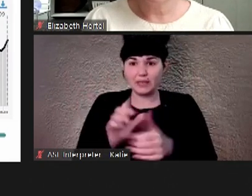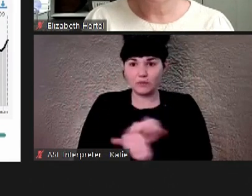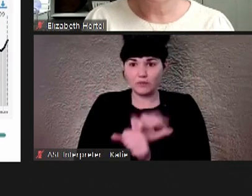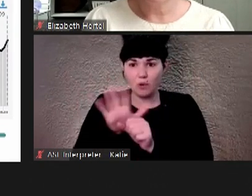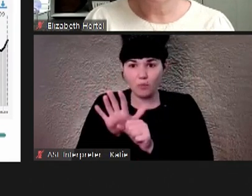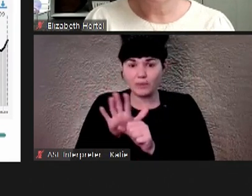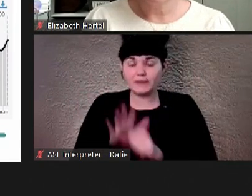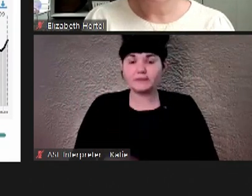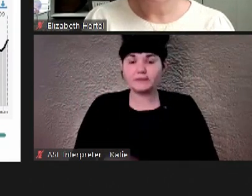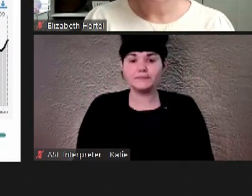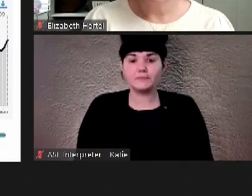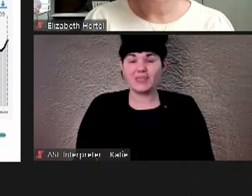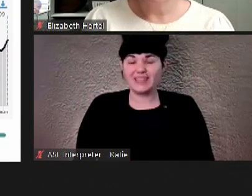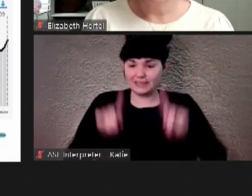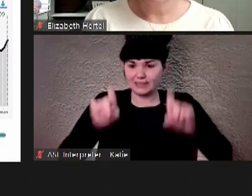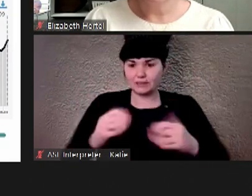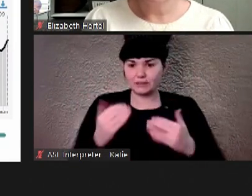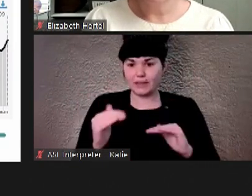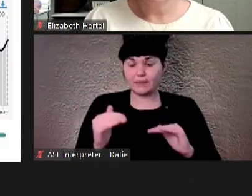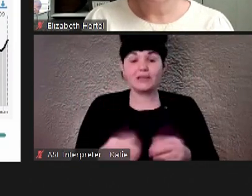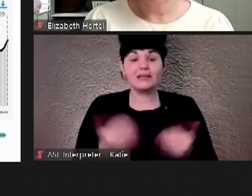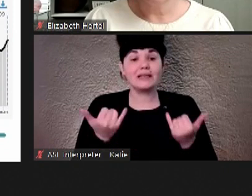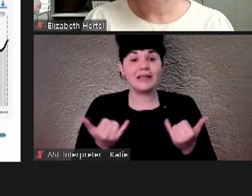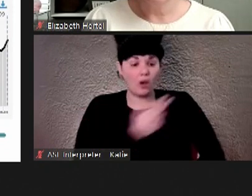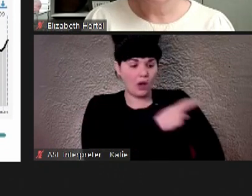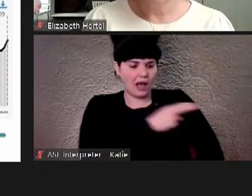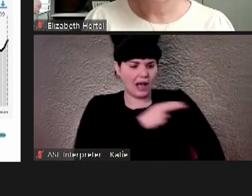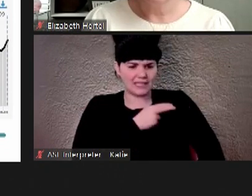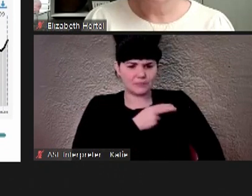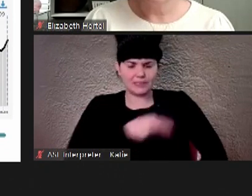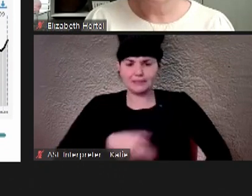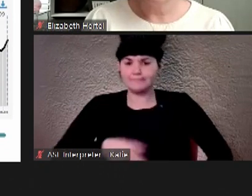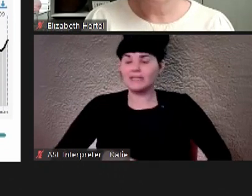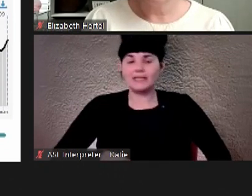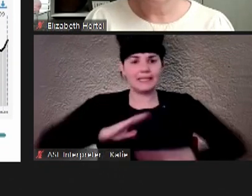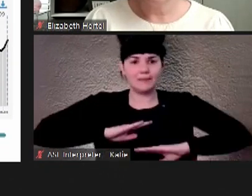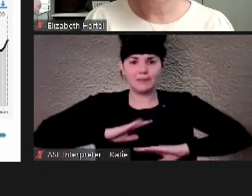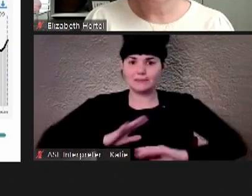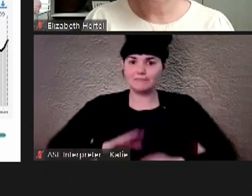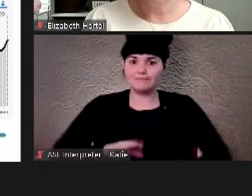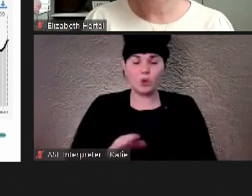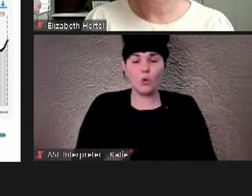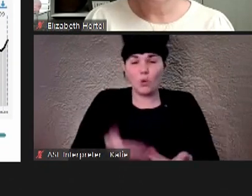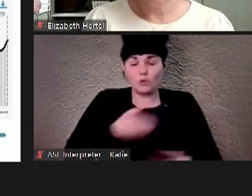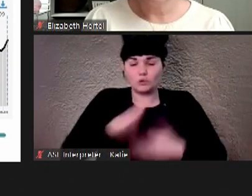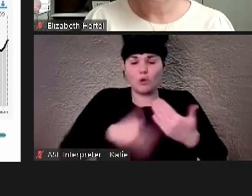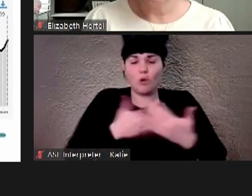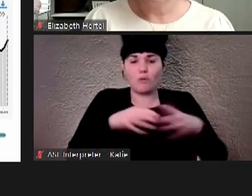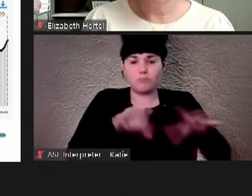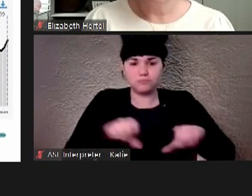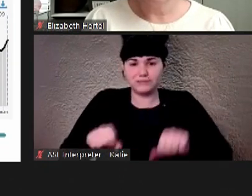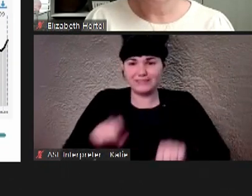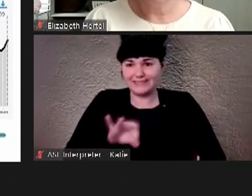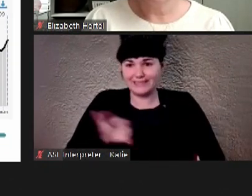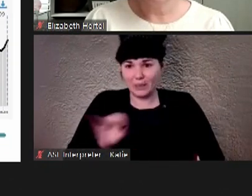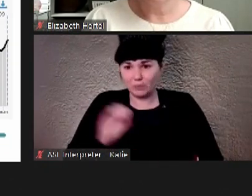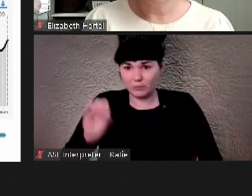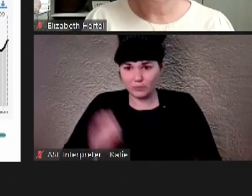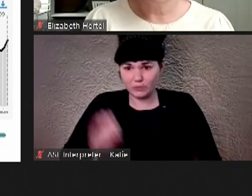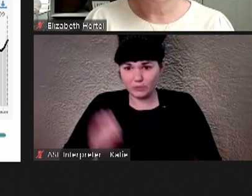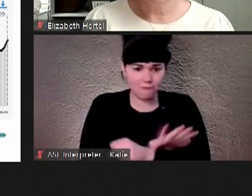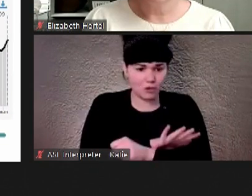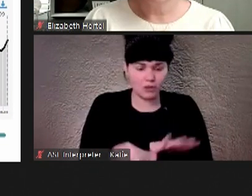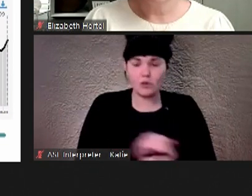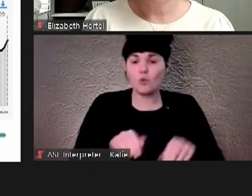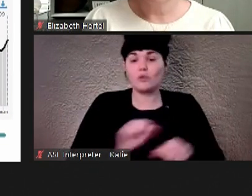hospital capacity, we're at 21.9% of our inpatient beds filled with COVID-19 positive individuals.